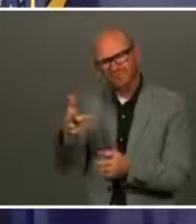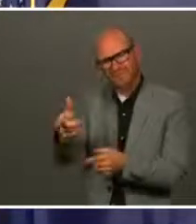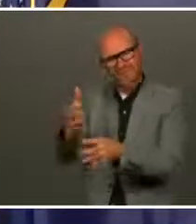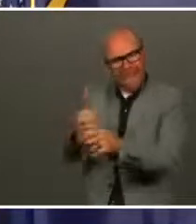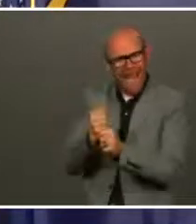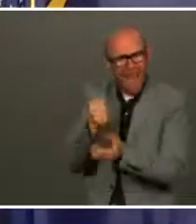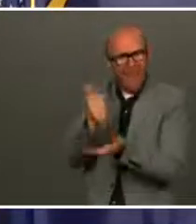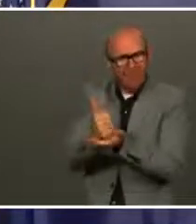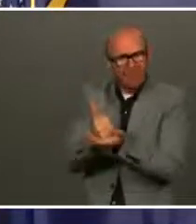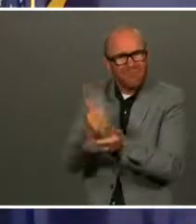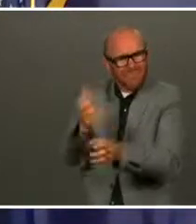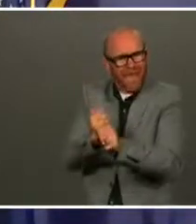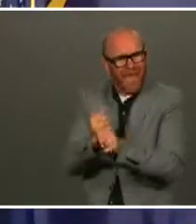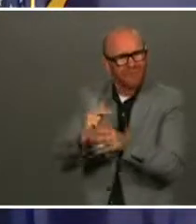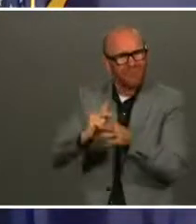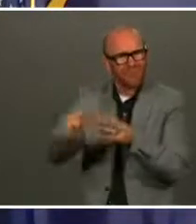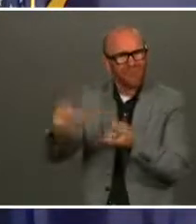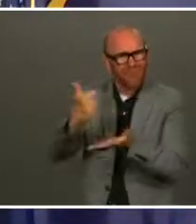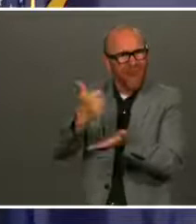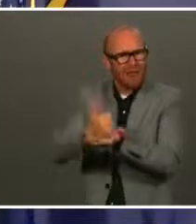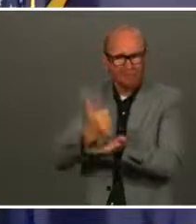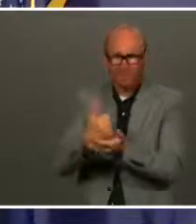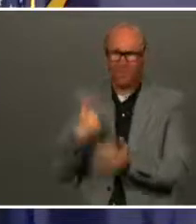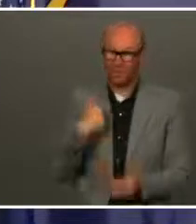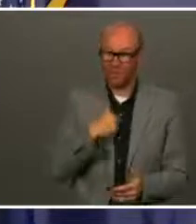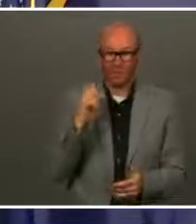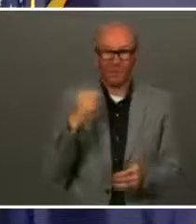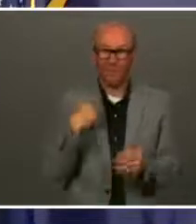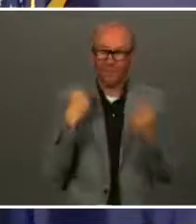help, professional help. And again, we have lots of